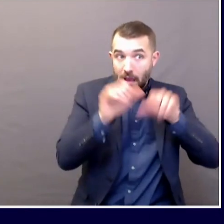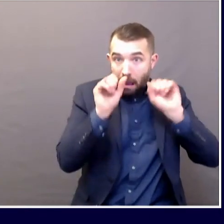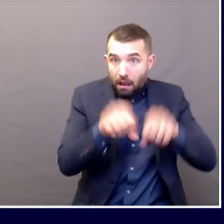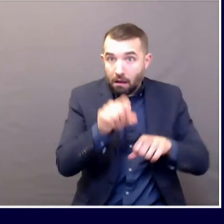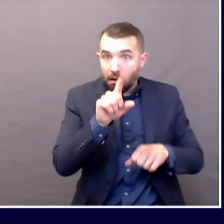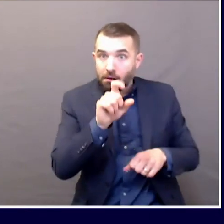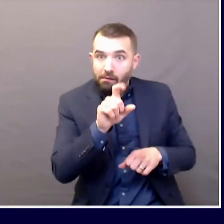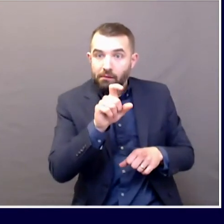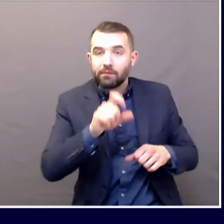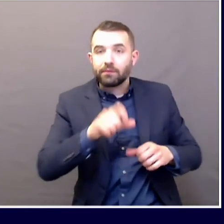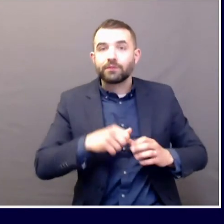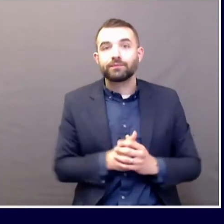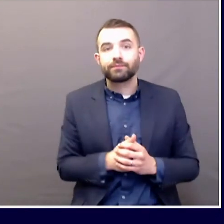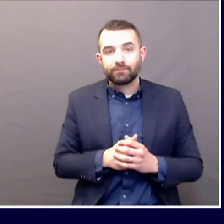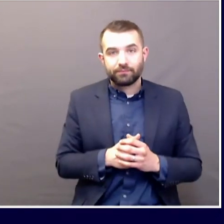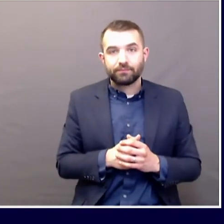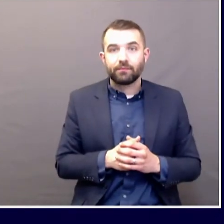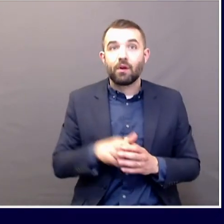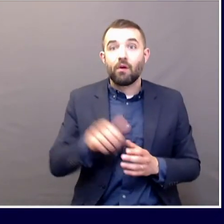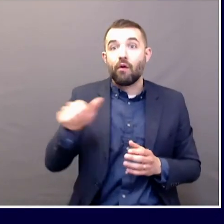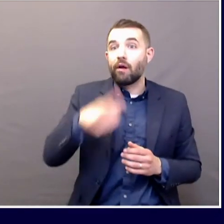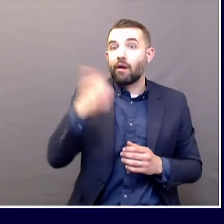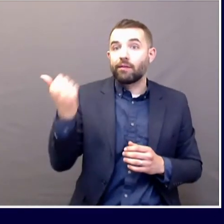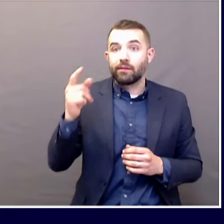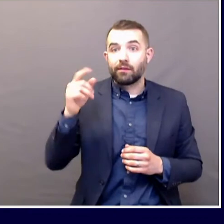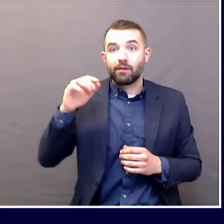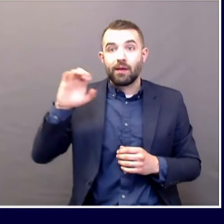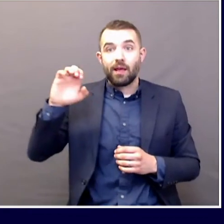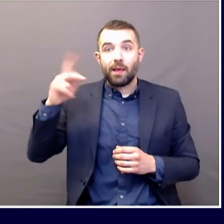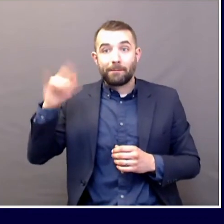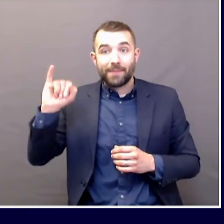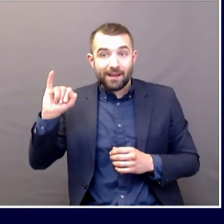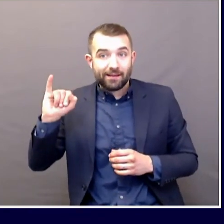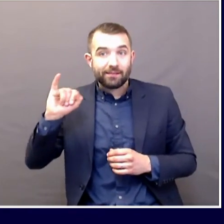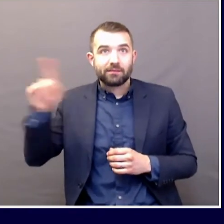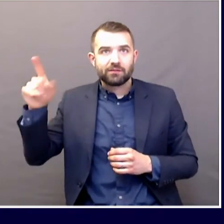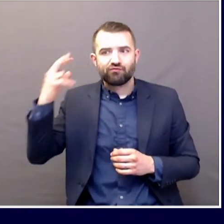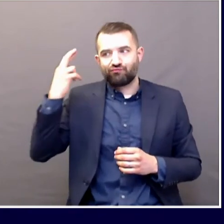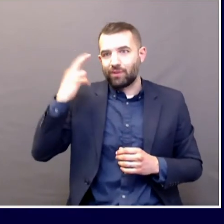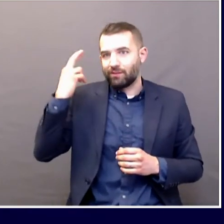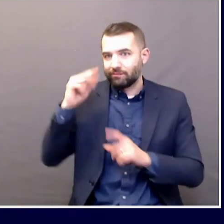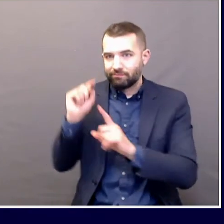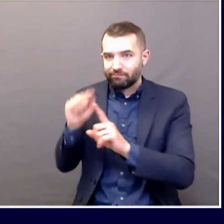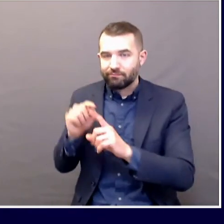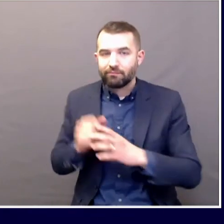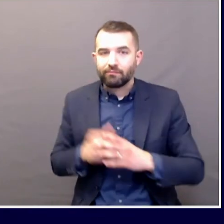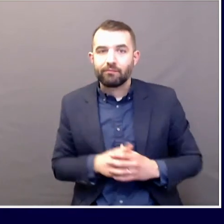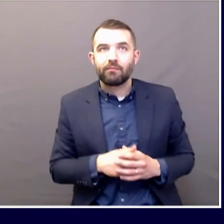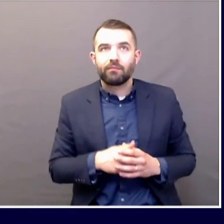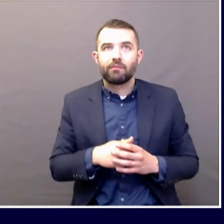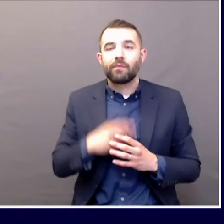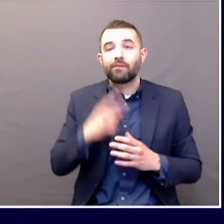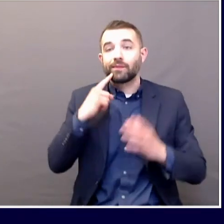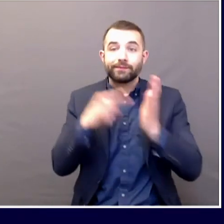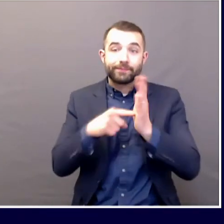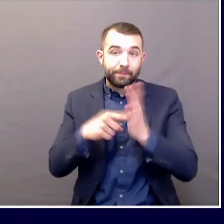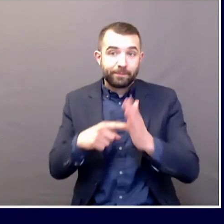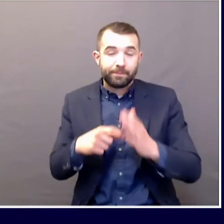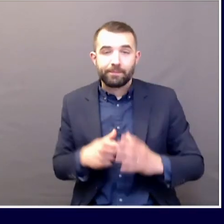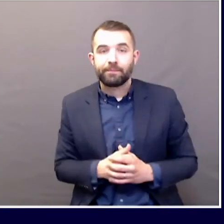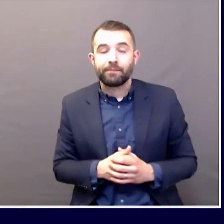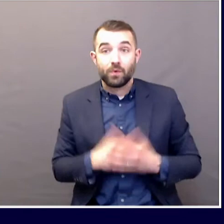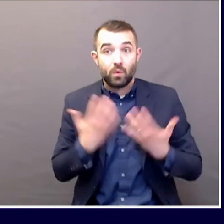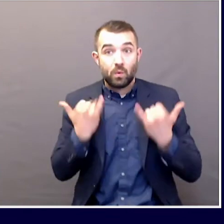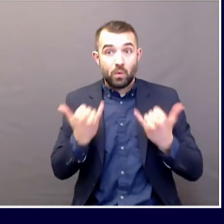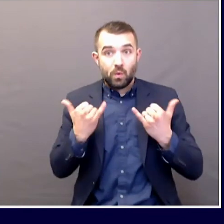set of factors. Others are epidemiological factors. I mentioned a couple of a moment ago. One of the ones that we look at right now